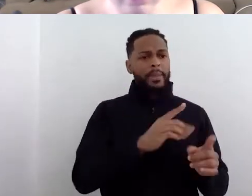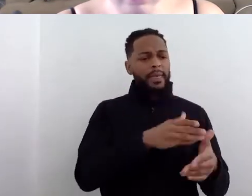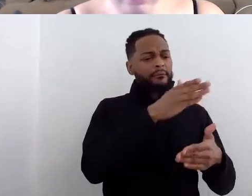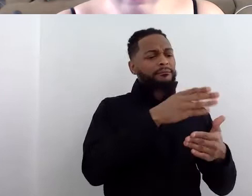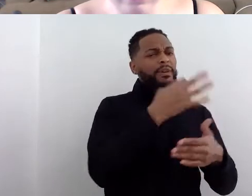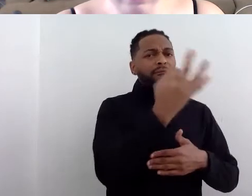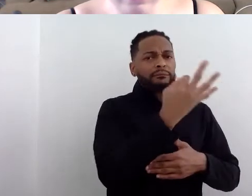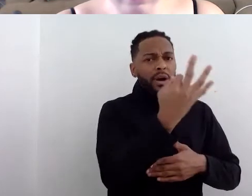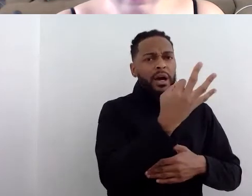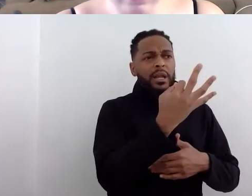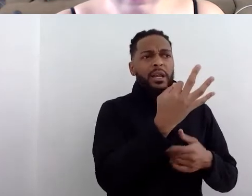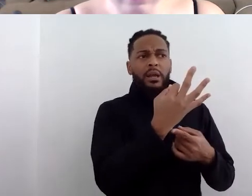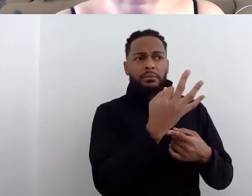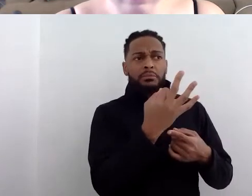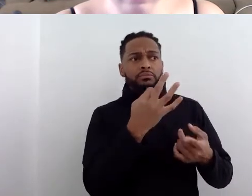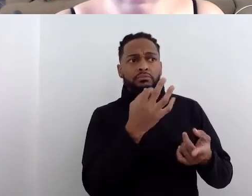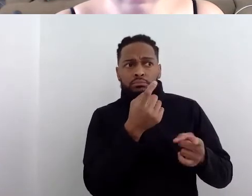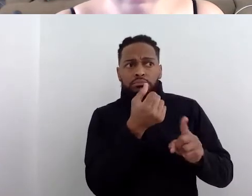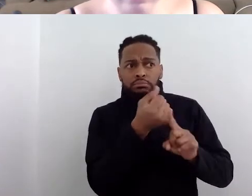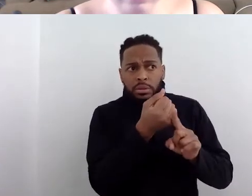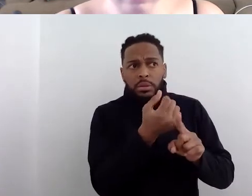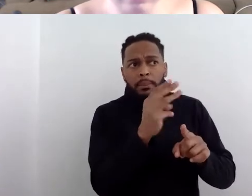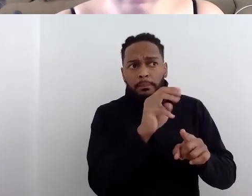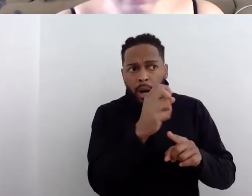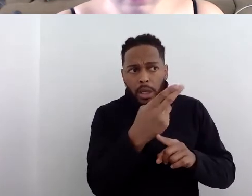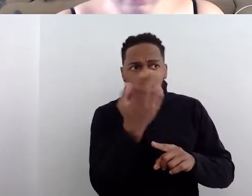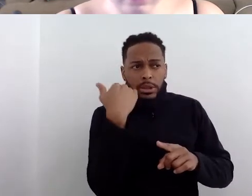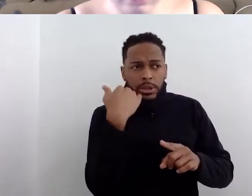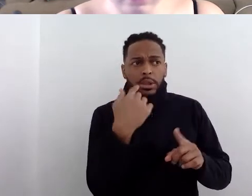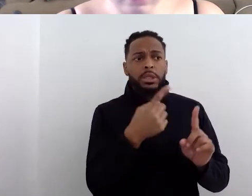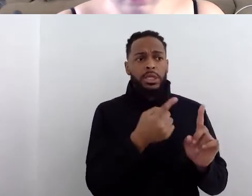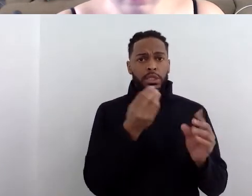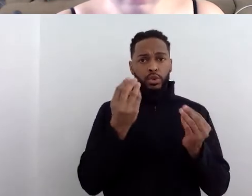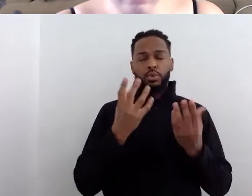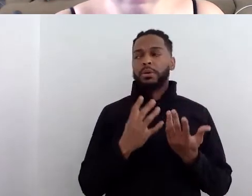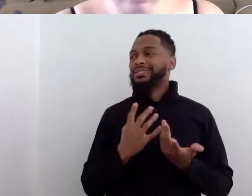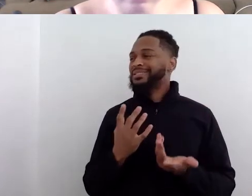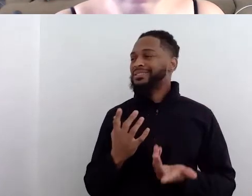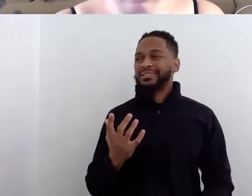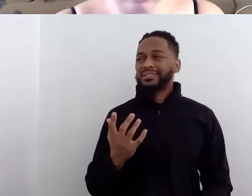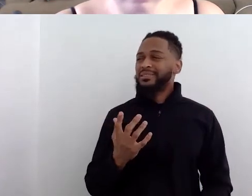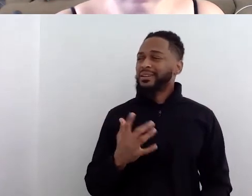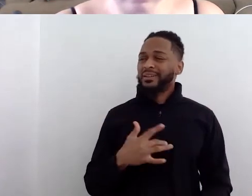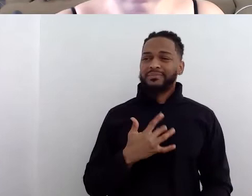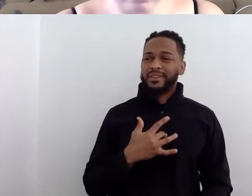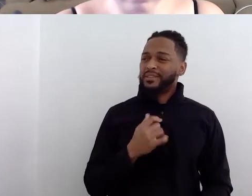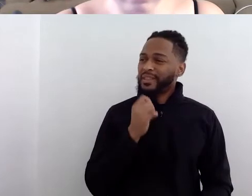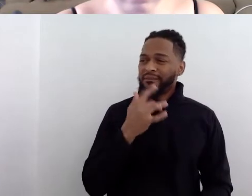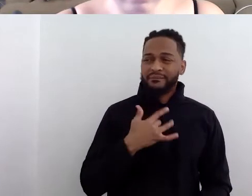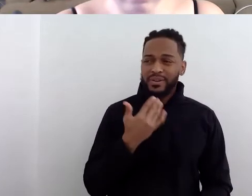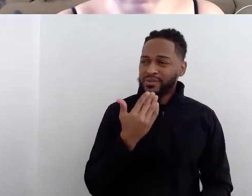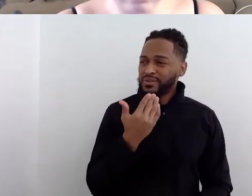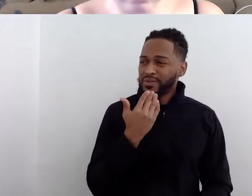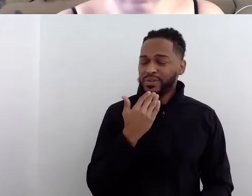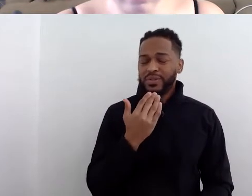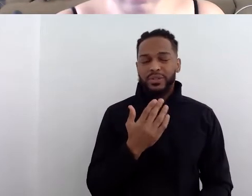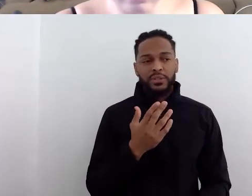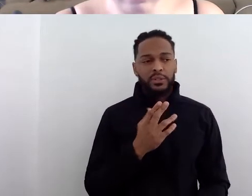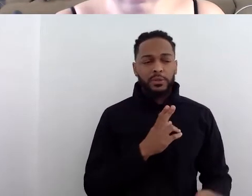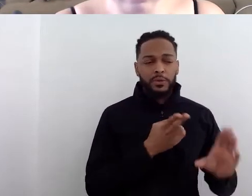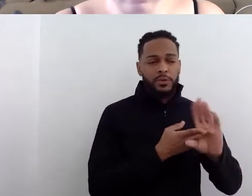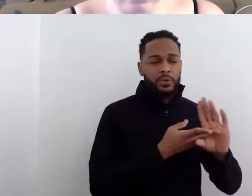why some individuals, with disabilities or pre-existing conditions decided to go home care,